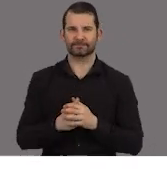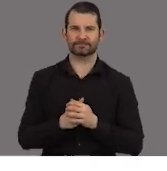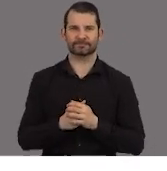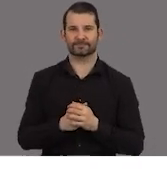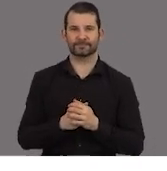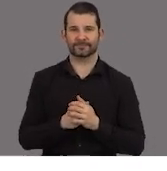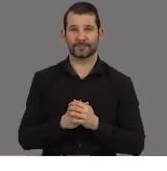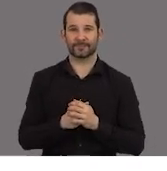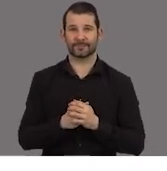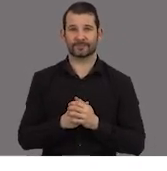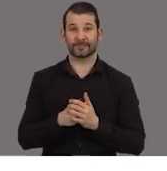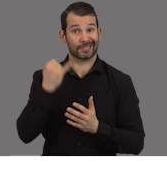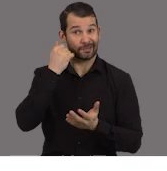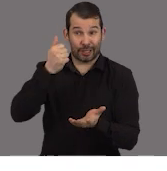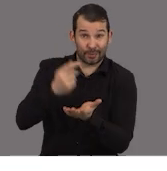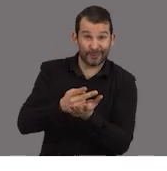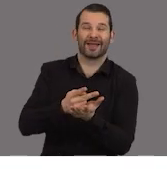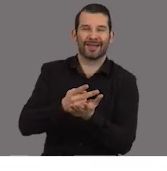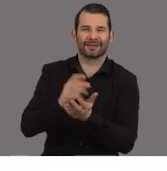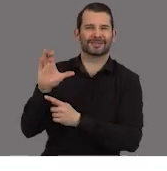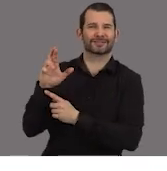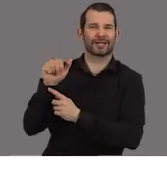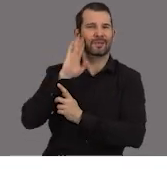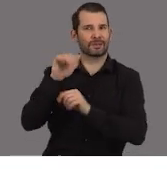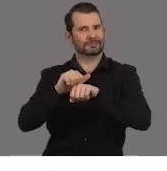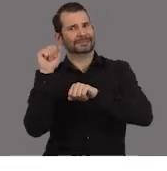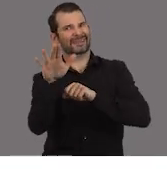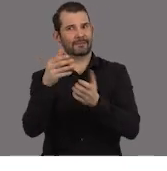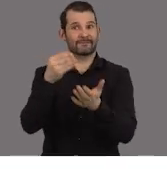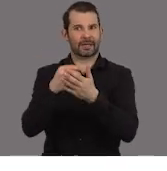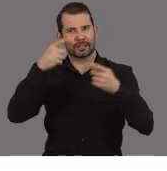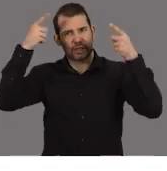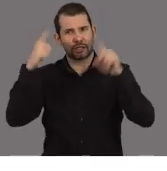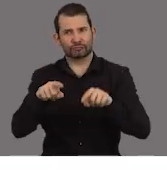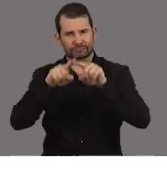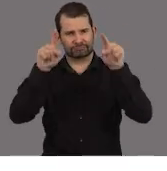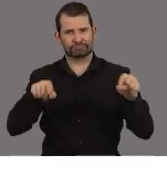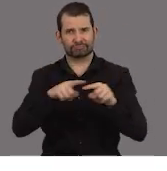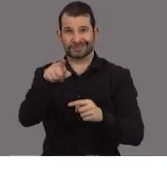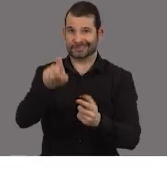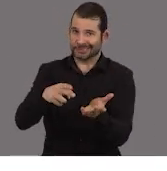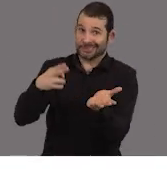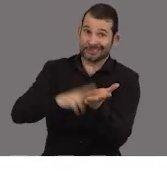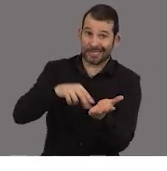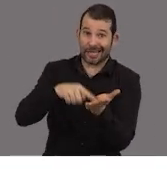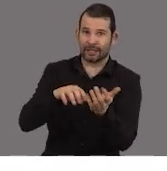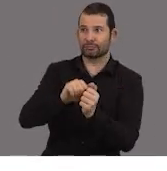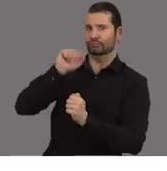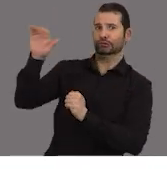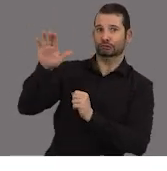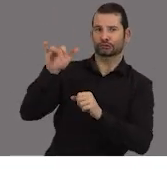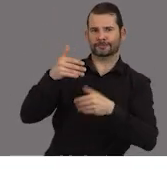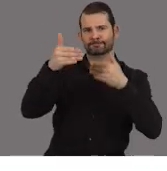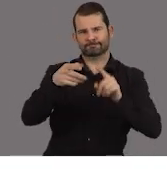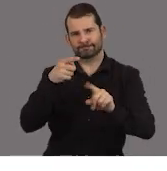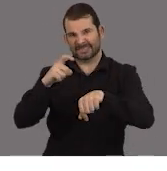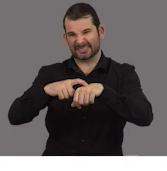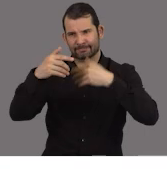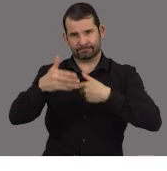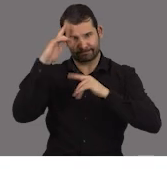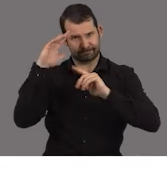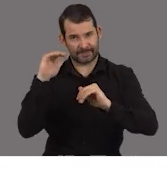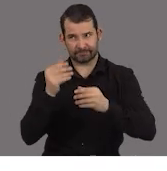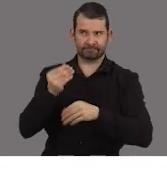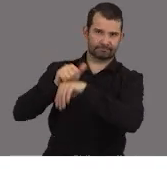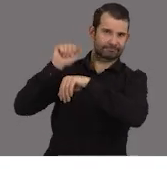denied. If approved, the CRA will also send you a funding agreement that you'll need to sign and return within a